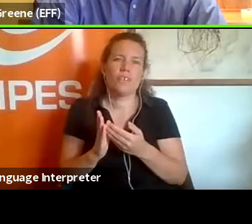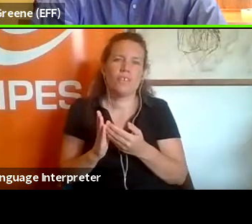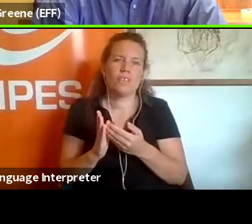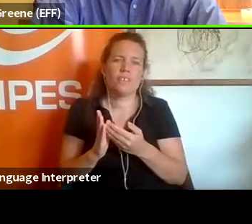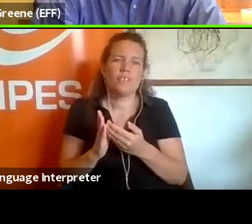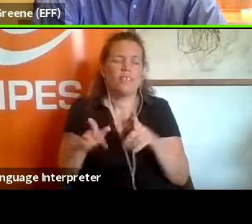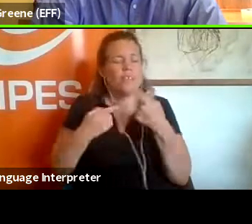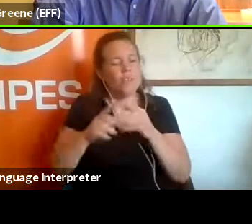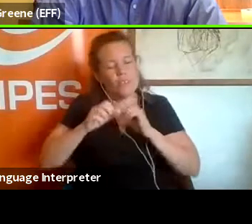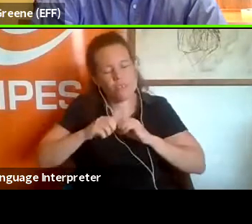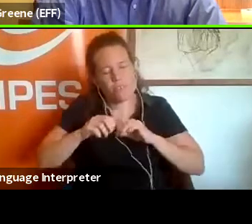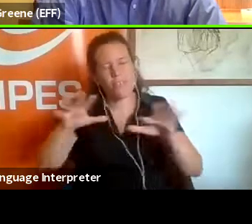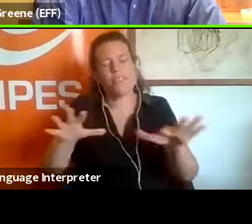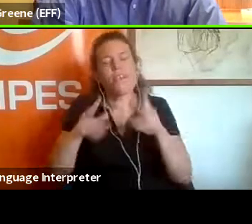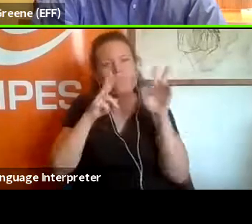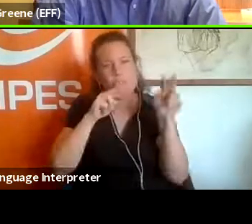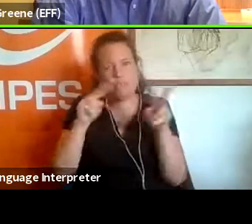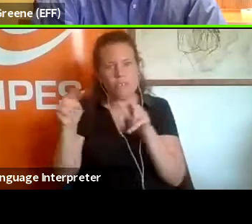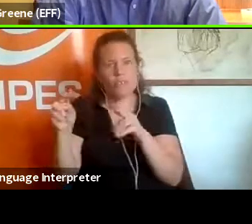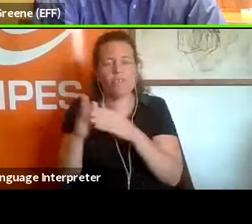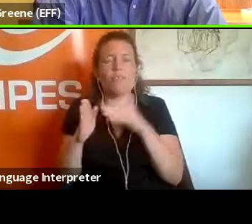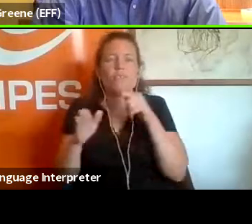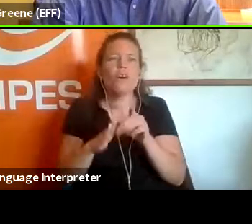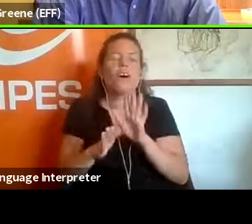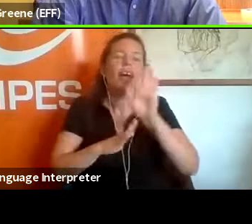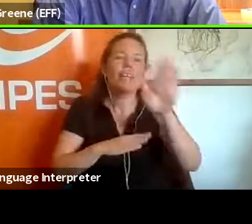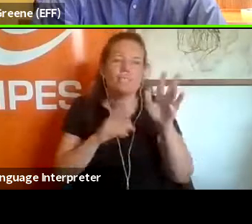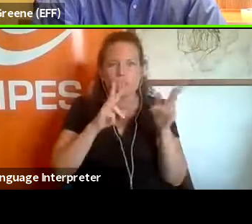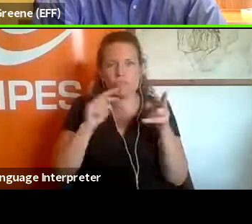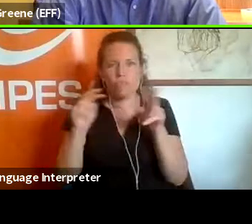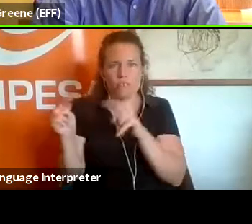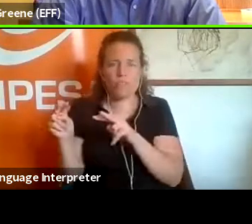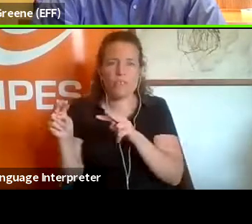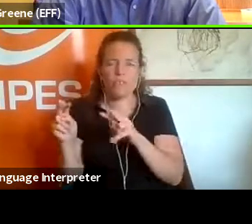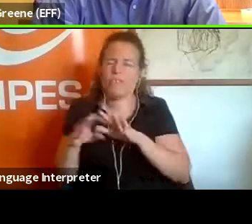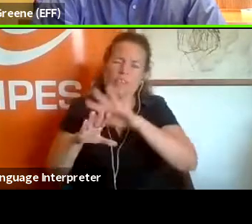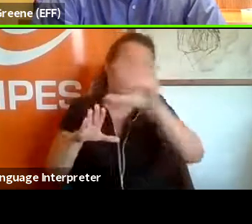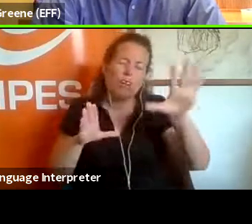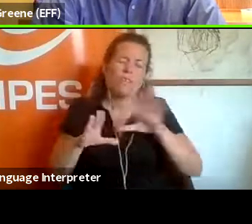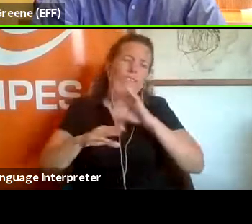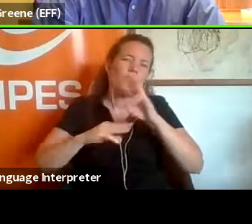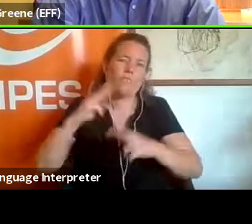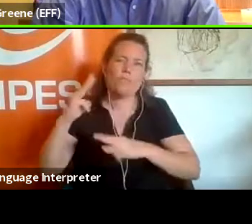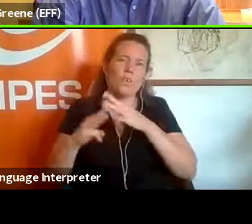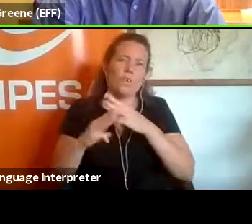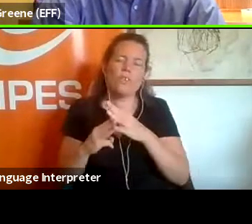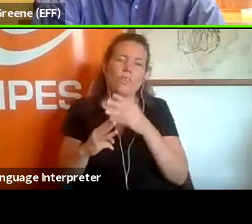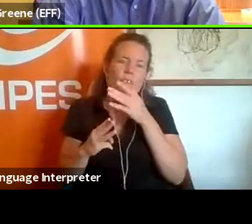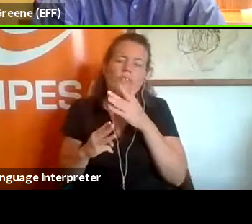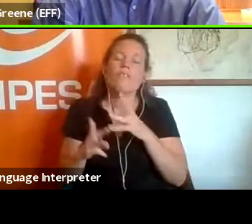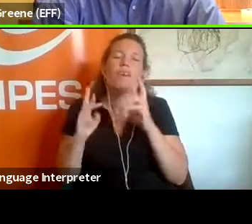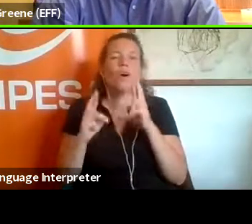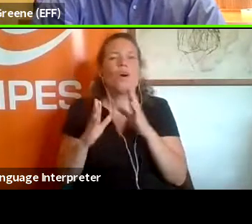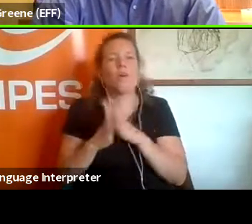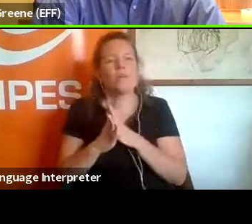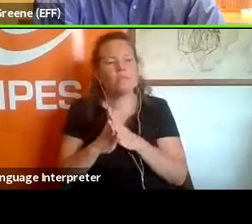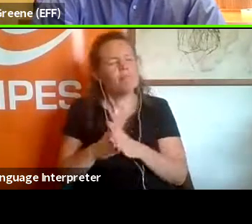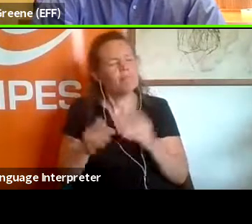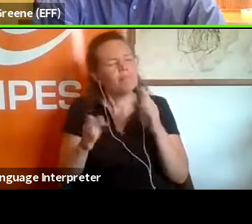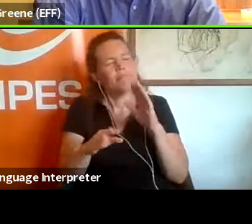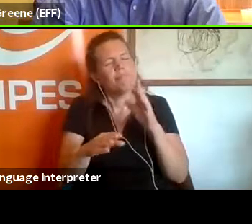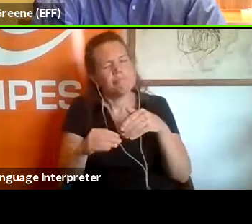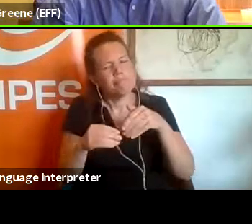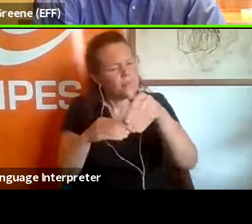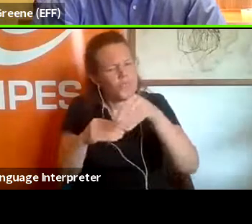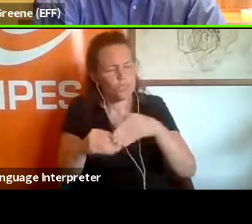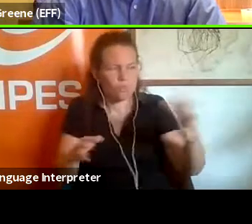sent it out to review for external reviewers around the world, and are hoping to get those comments back soon. And we've also